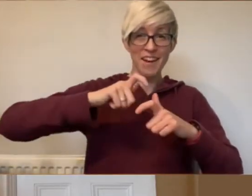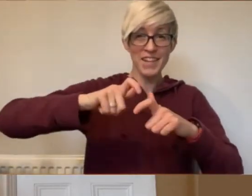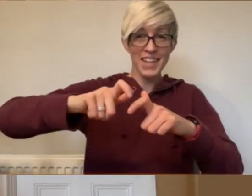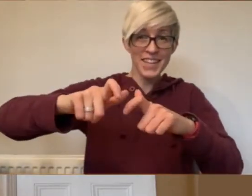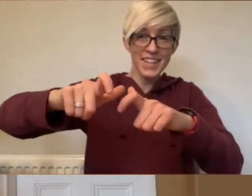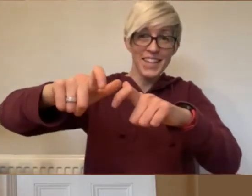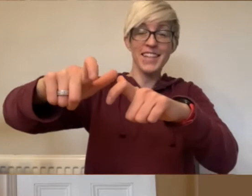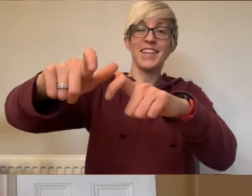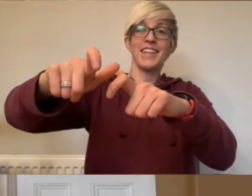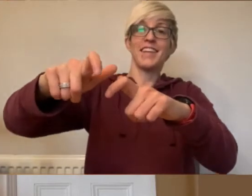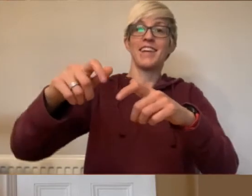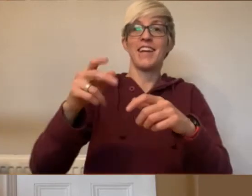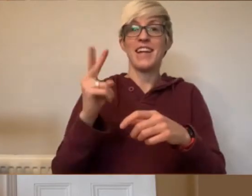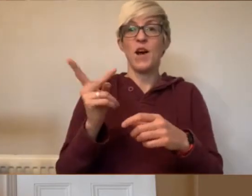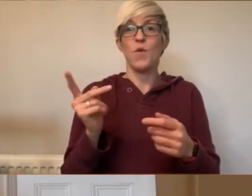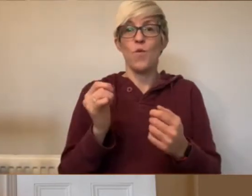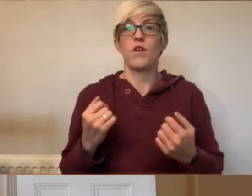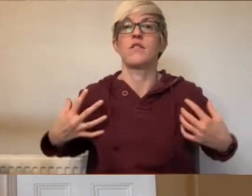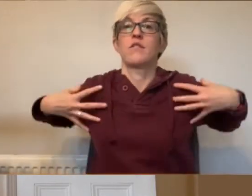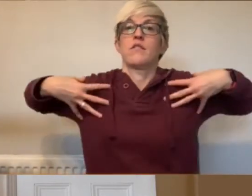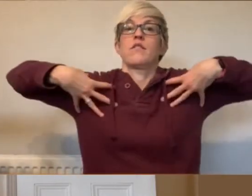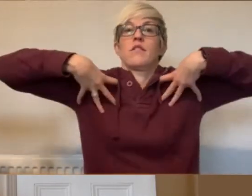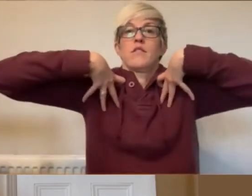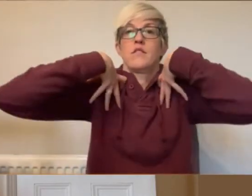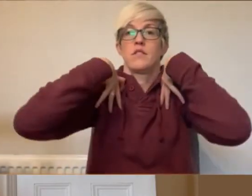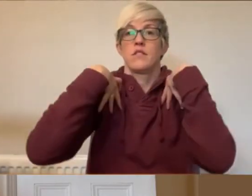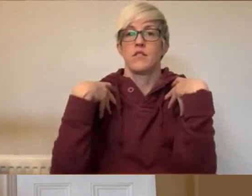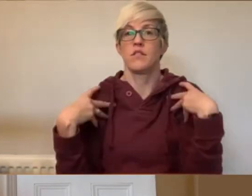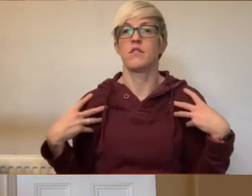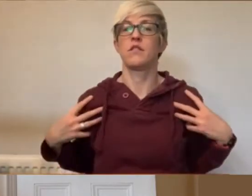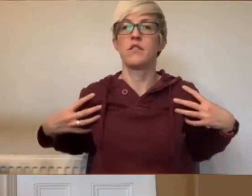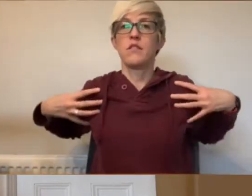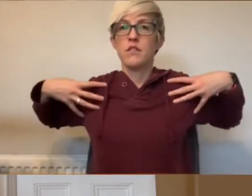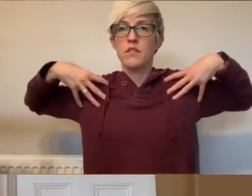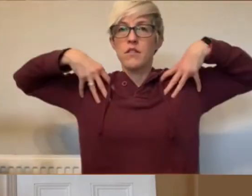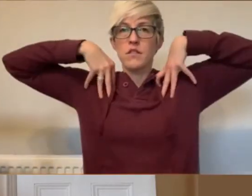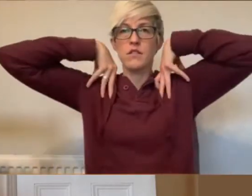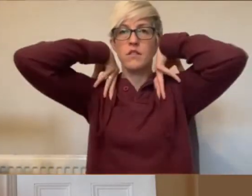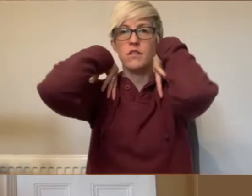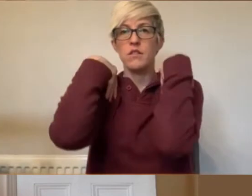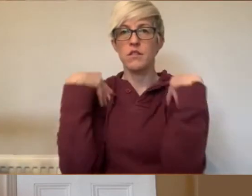And then change direction with the elbows or with the shoulders.